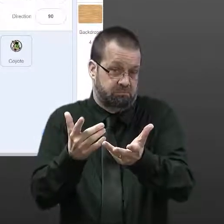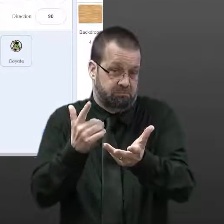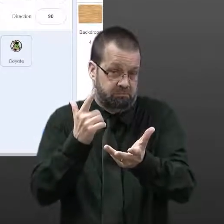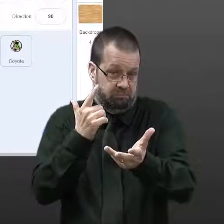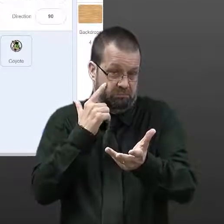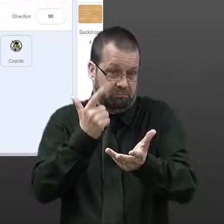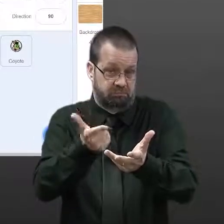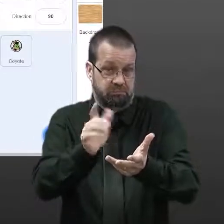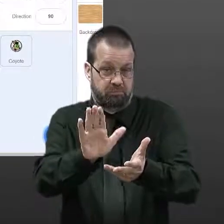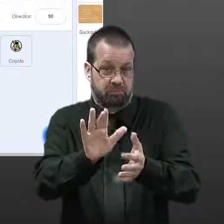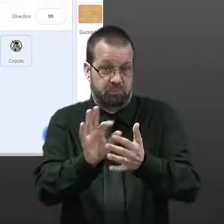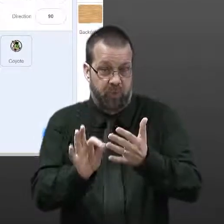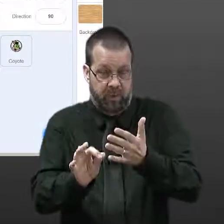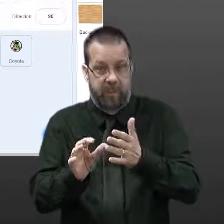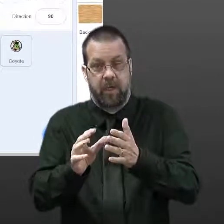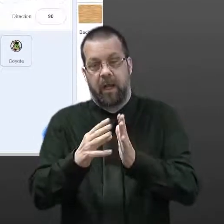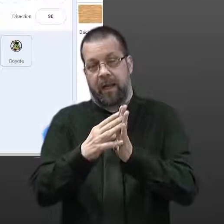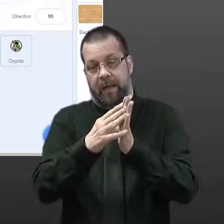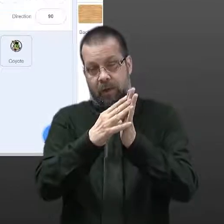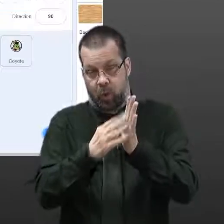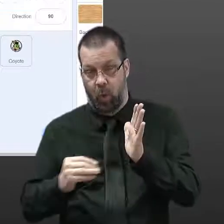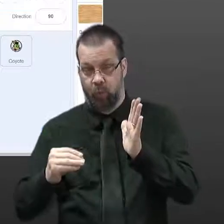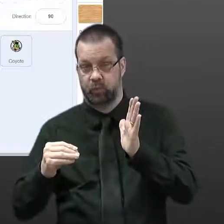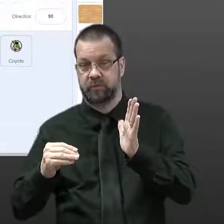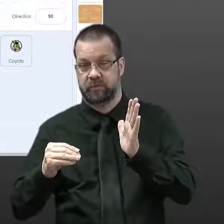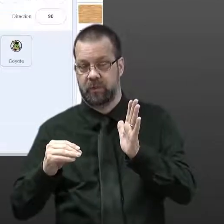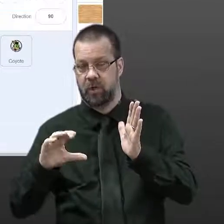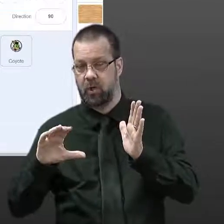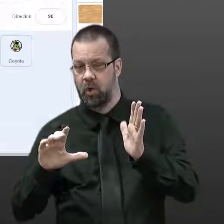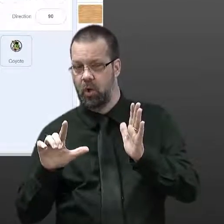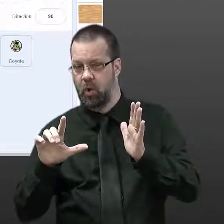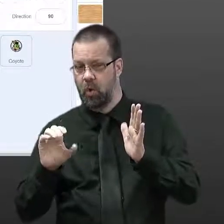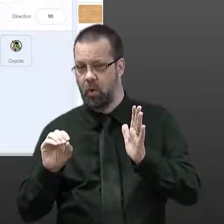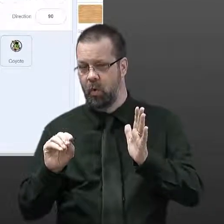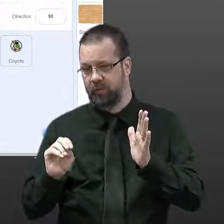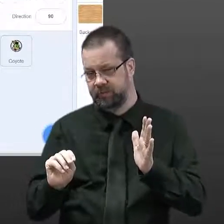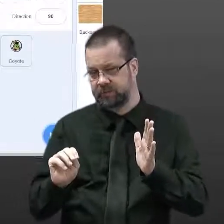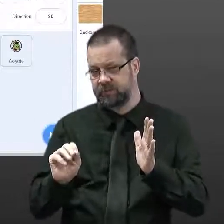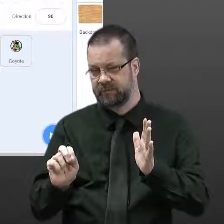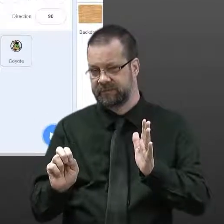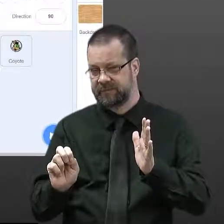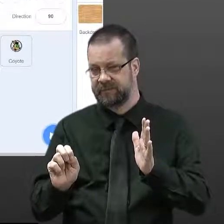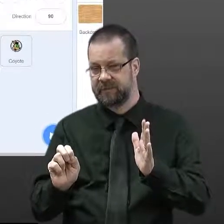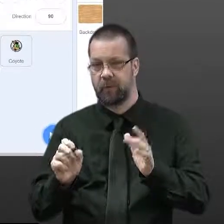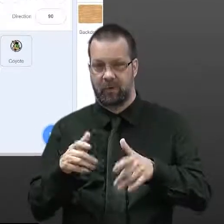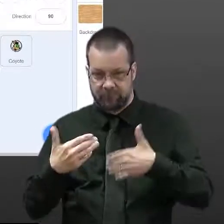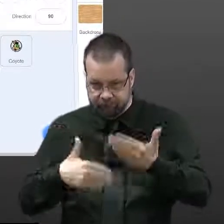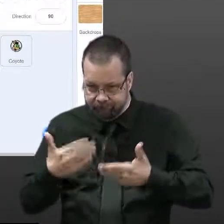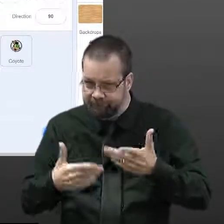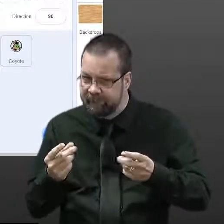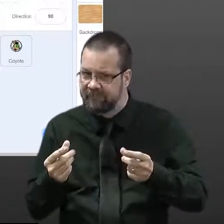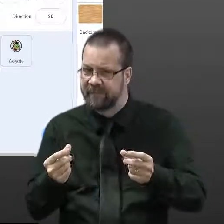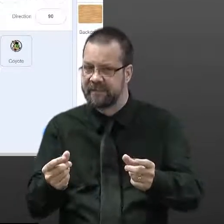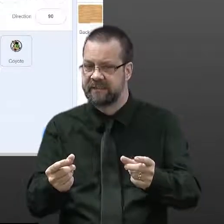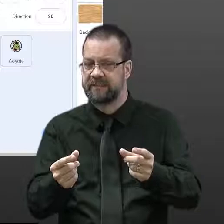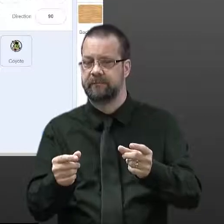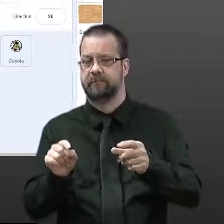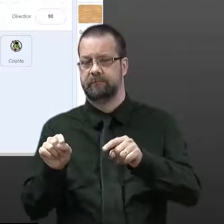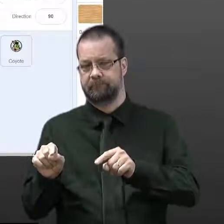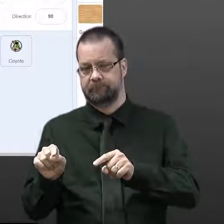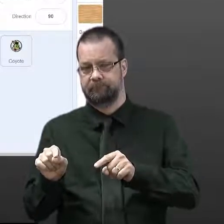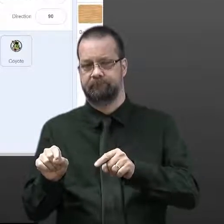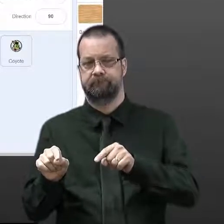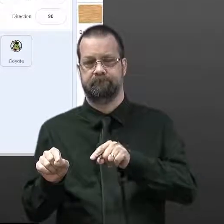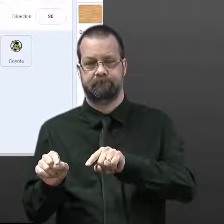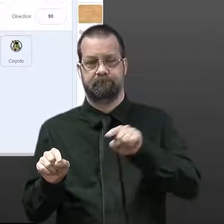then we are going to create a clone. And this will do this pretty quickly. So this will be, you'll have to